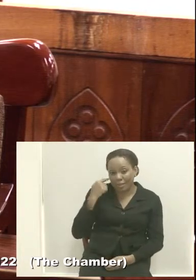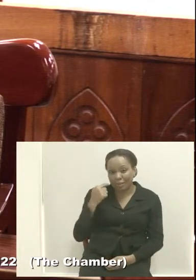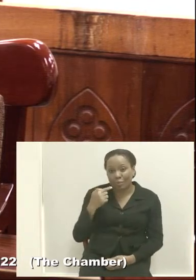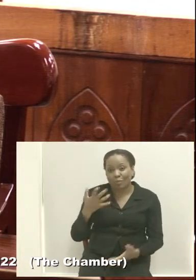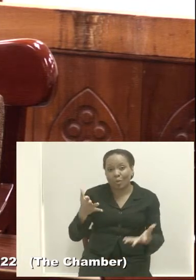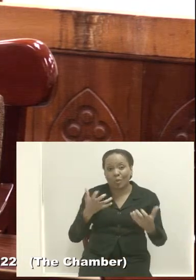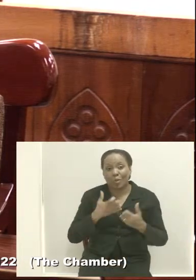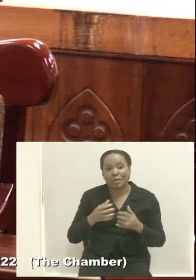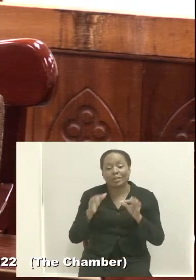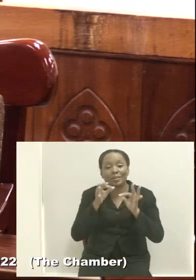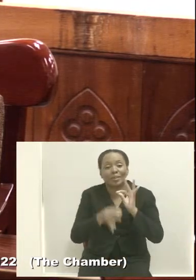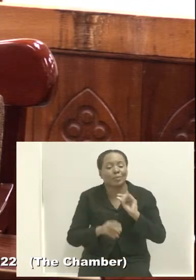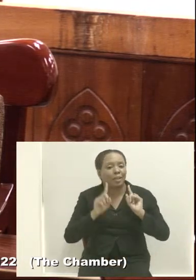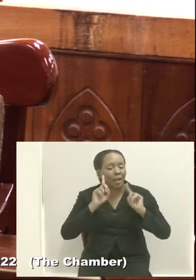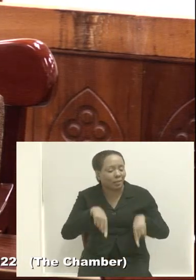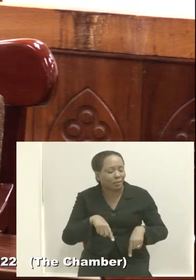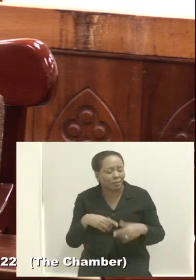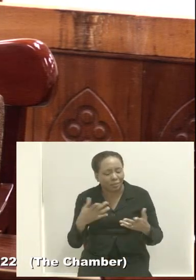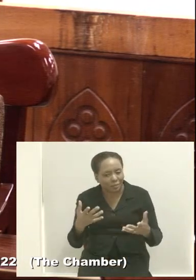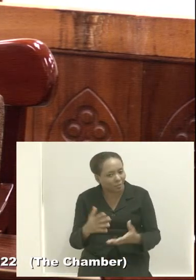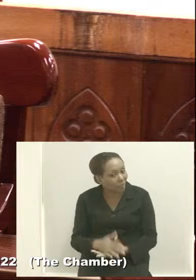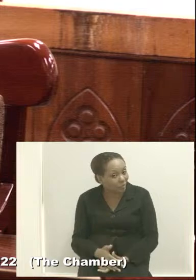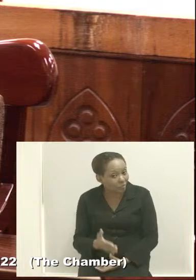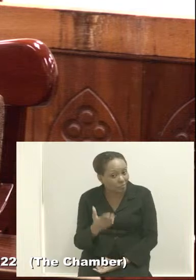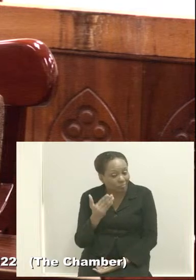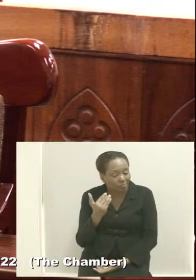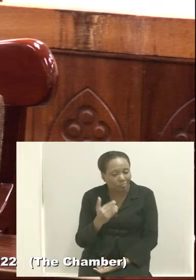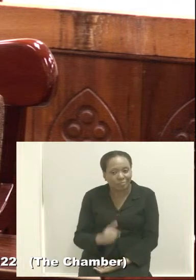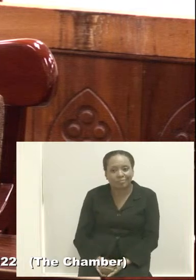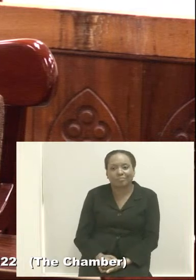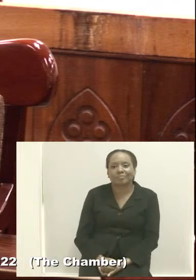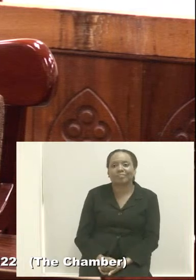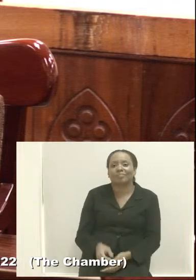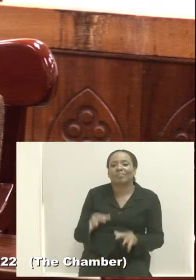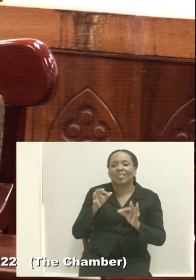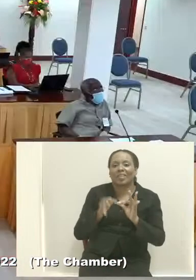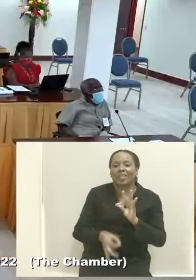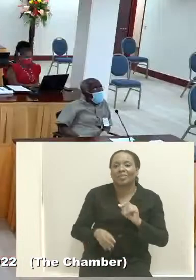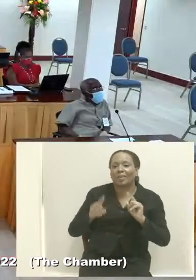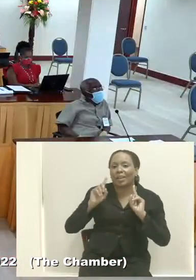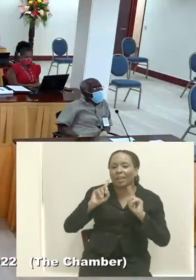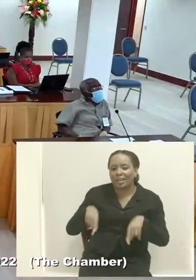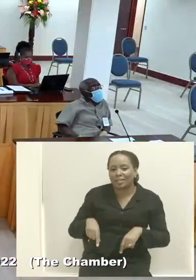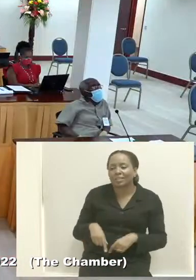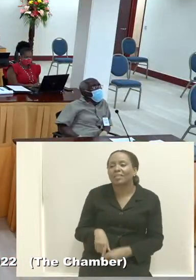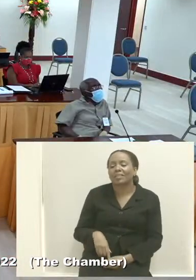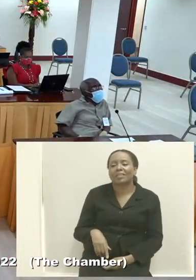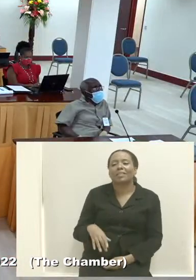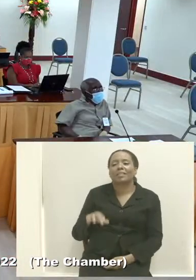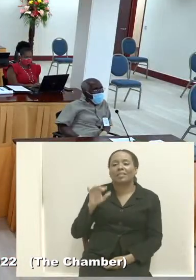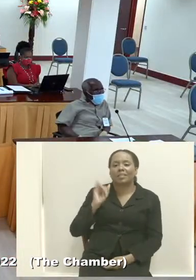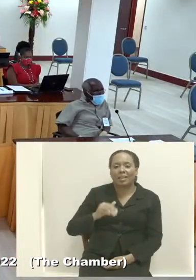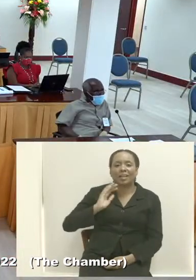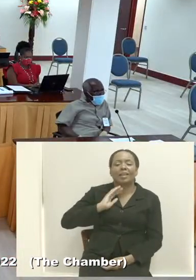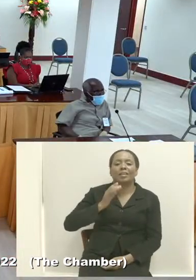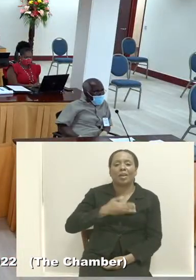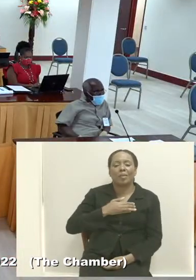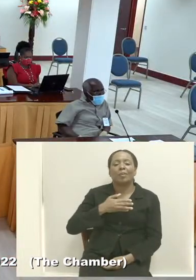The simple answer, honourable members, that is the intention. Thank you very much. And I will have, obviously, to elaborate a little